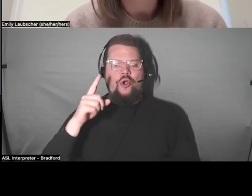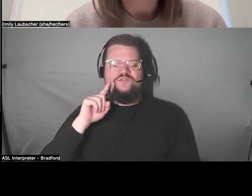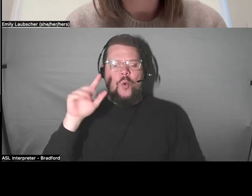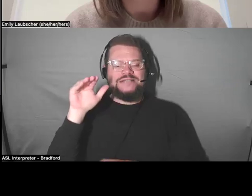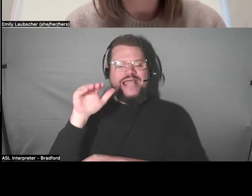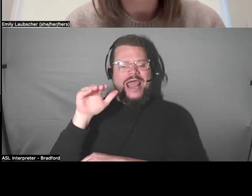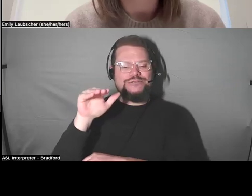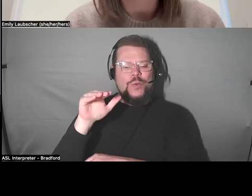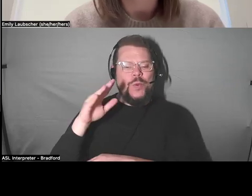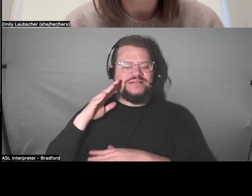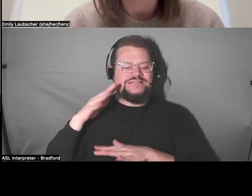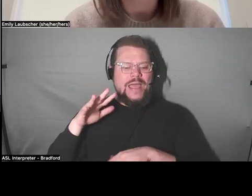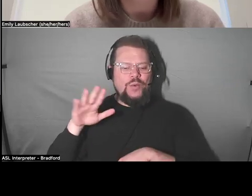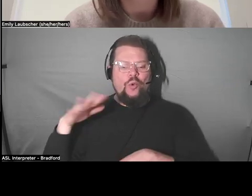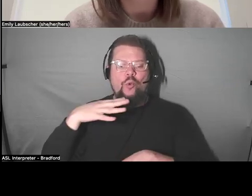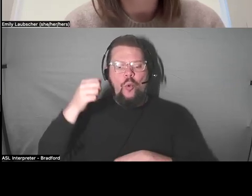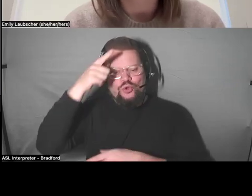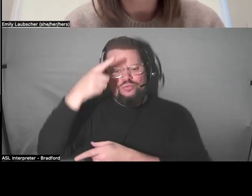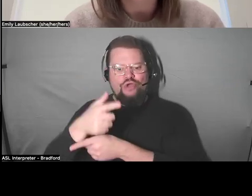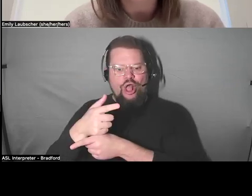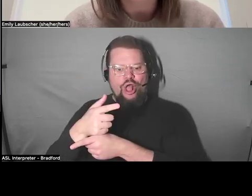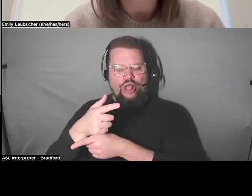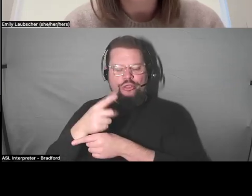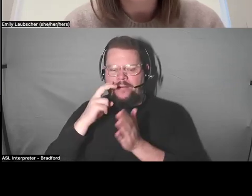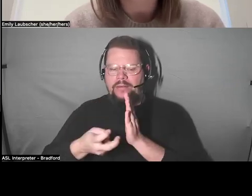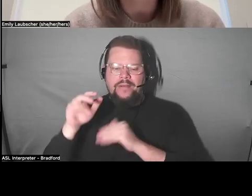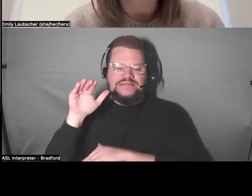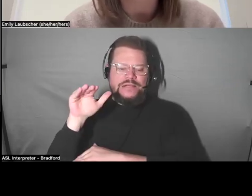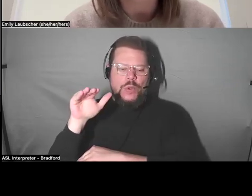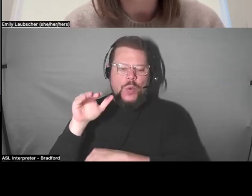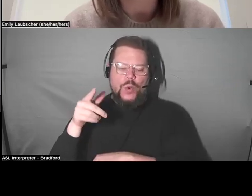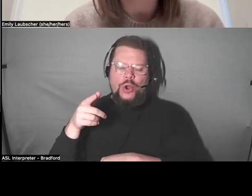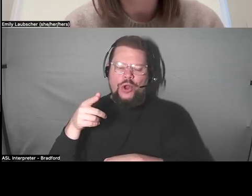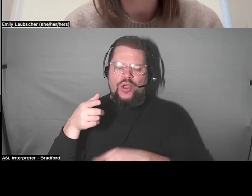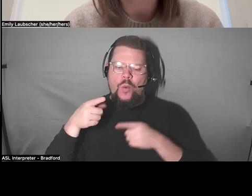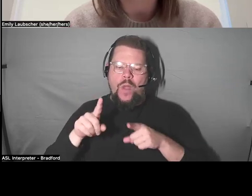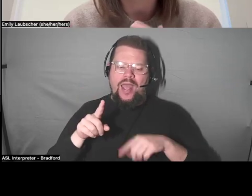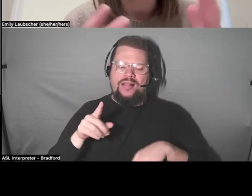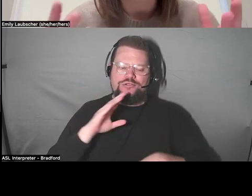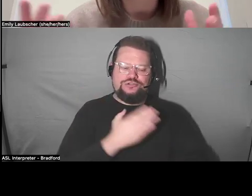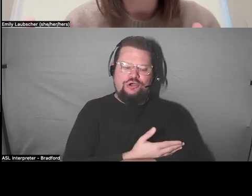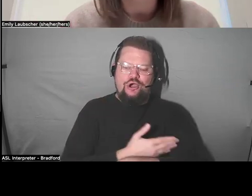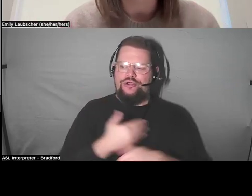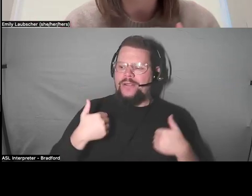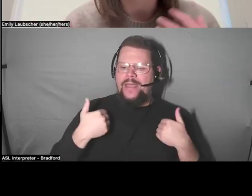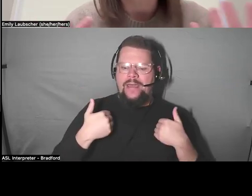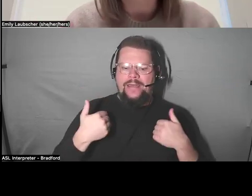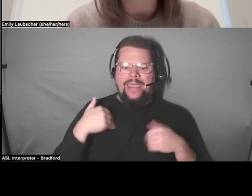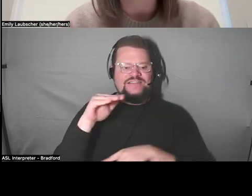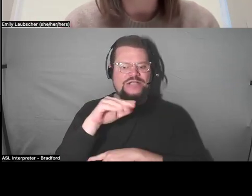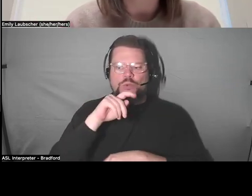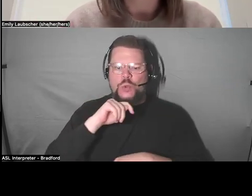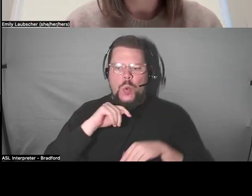dinosaur, because her older brother was really interested in dinosaurs when she was about that age. We had a lot of dinosaur toys and